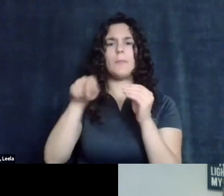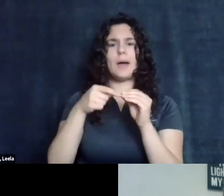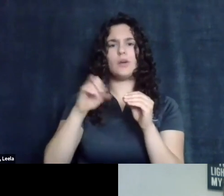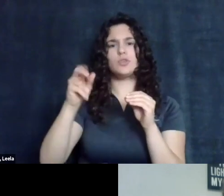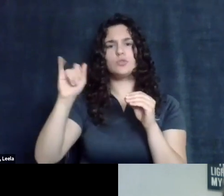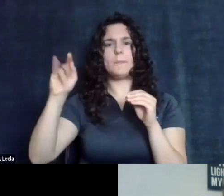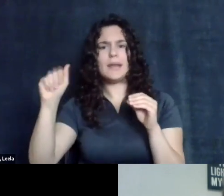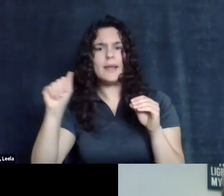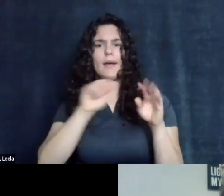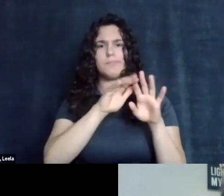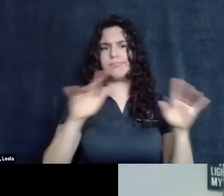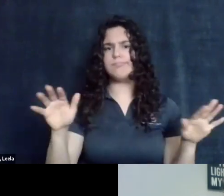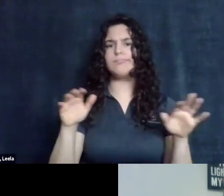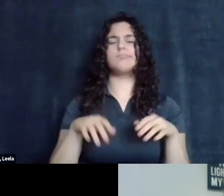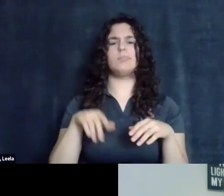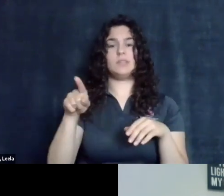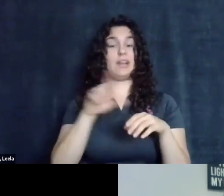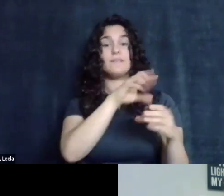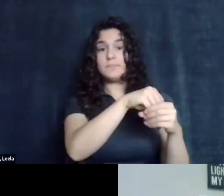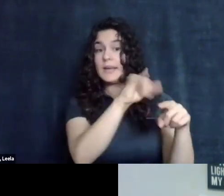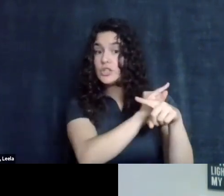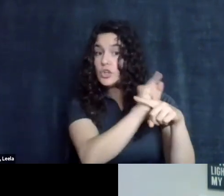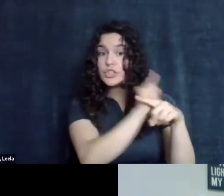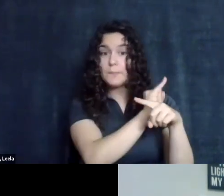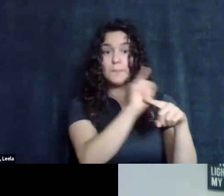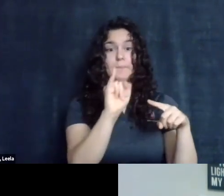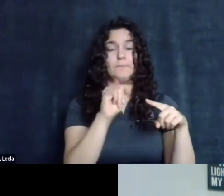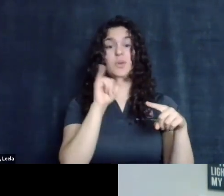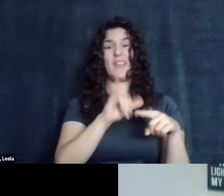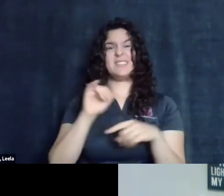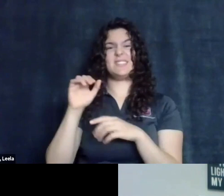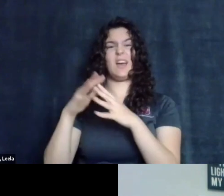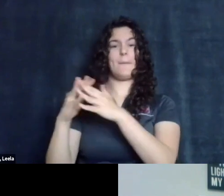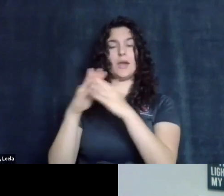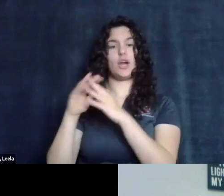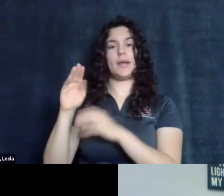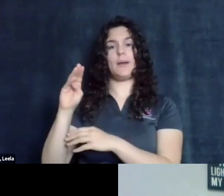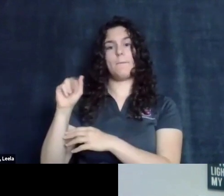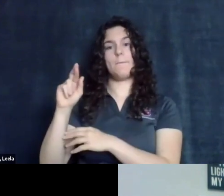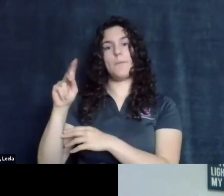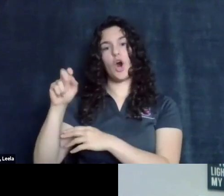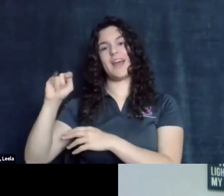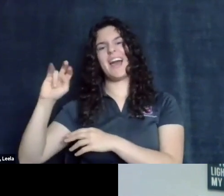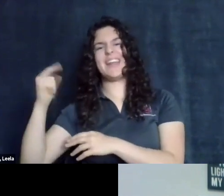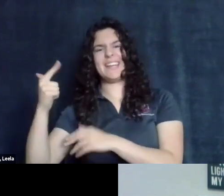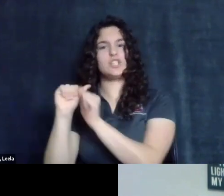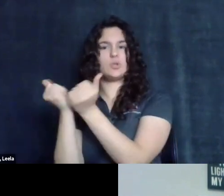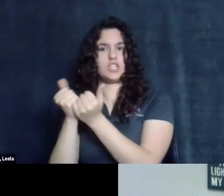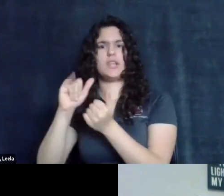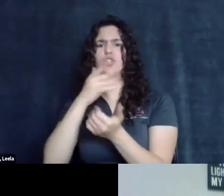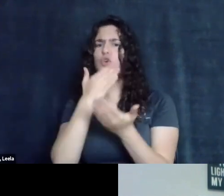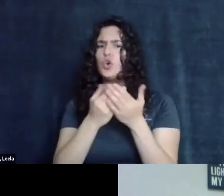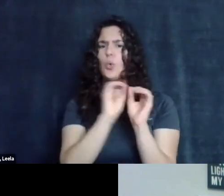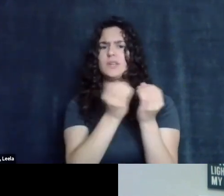organization. You guys have internships as well. So the American Marketing Association is a really big organization for our management and